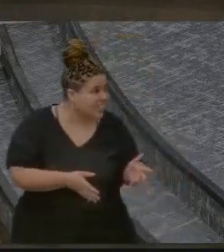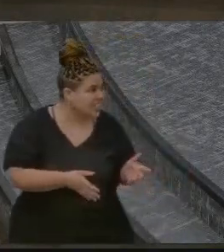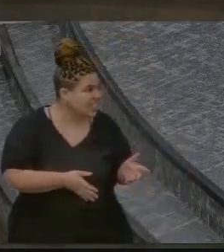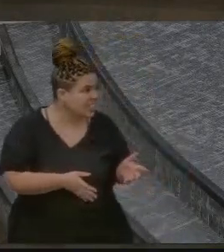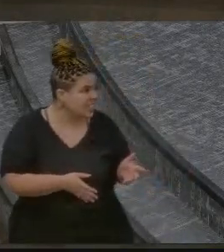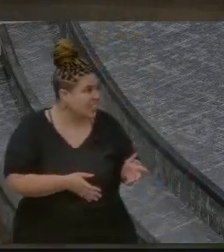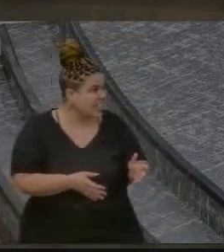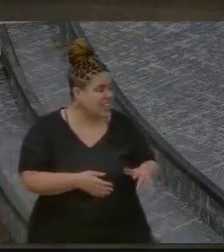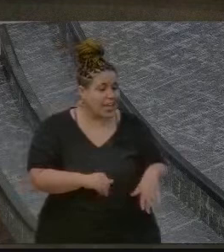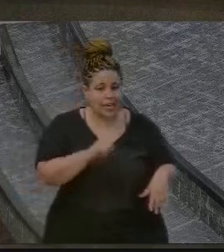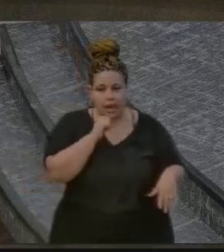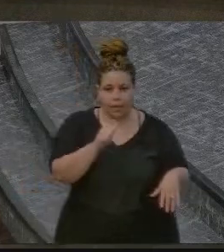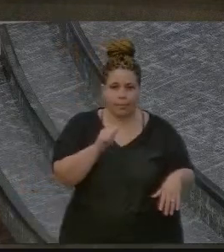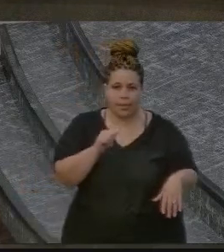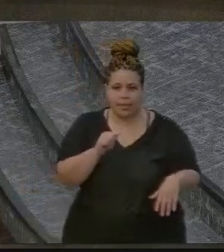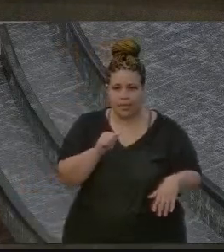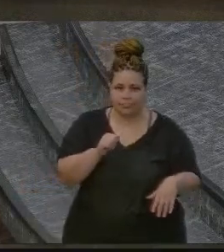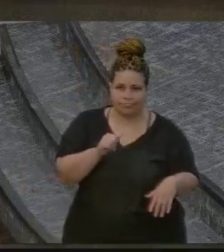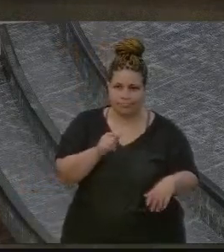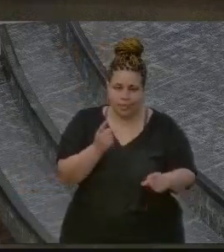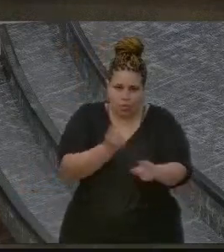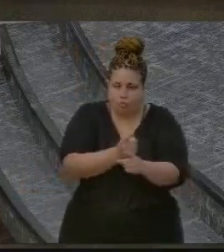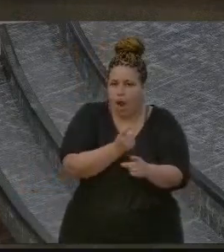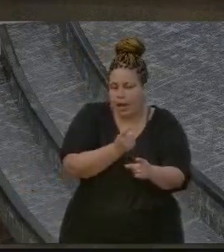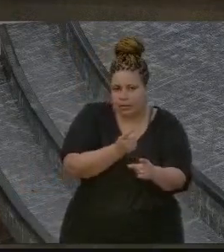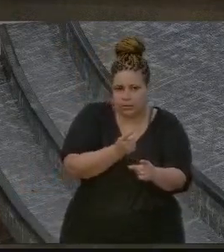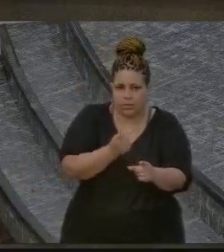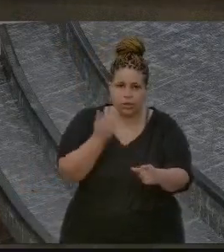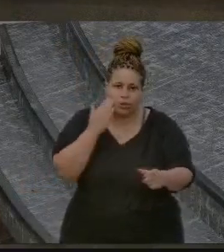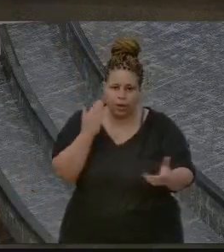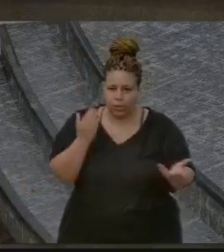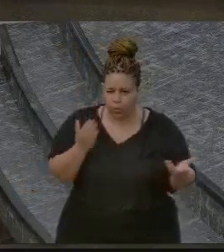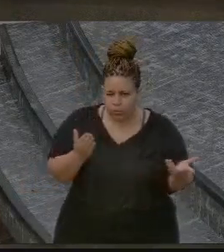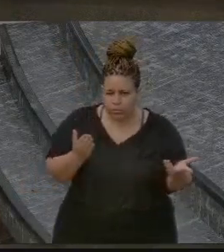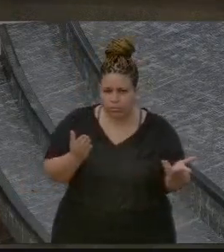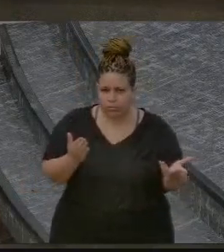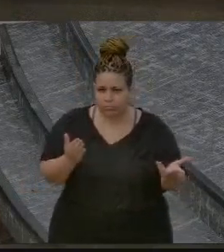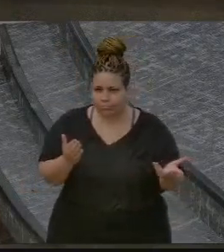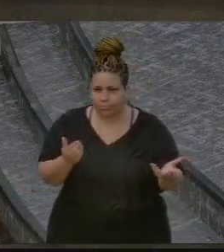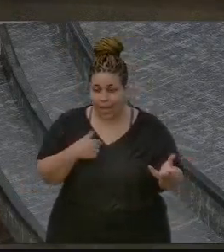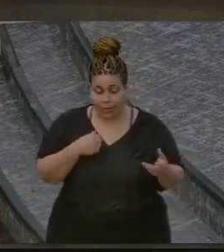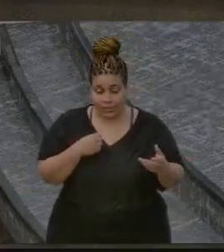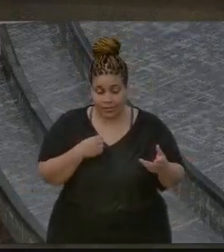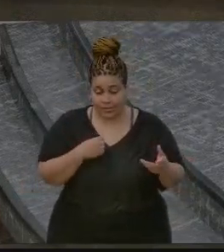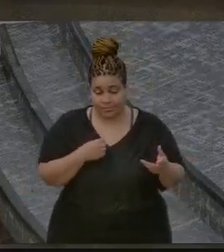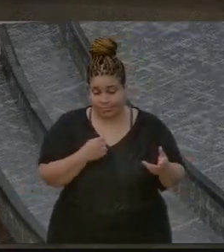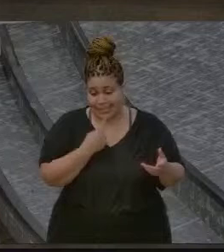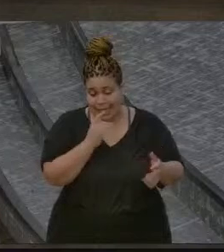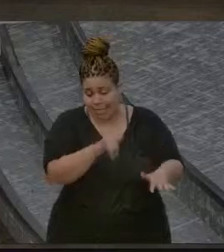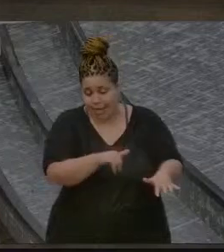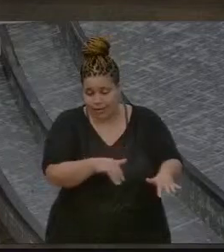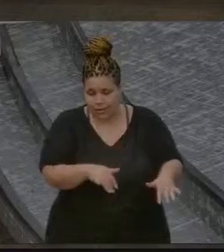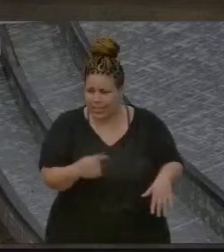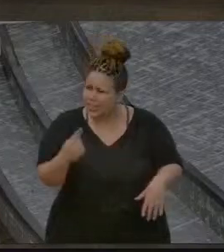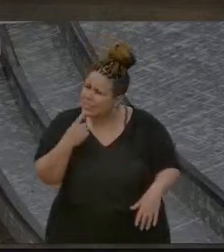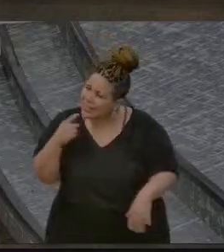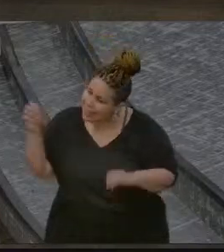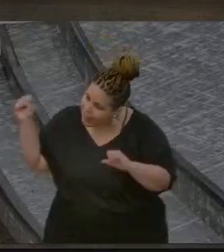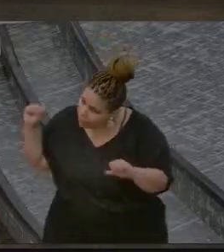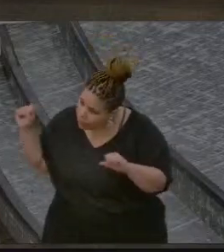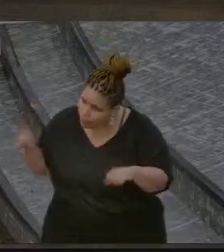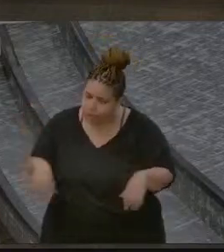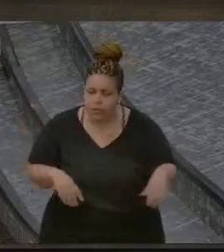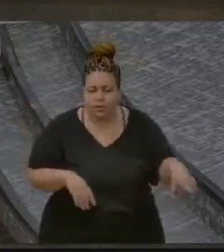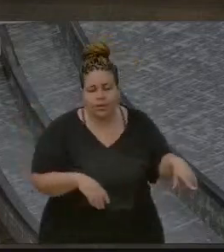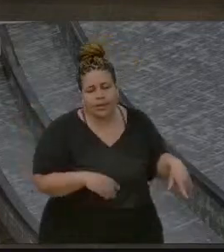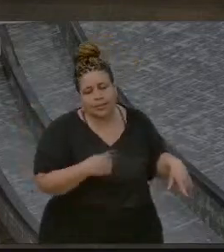moral, right, appropriate. So I'll leave it at that. Can you restate that a little bit louder? So I